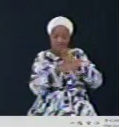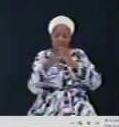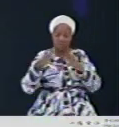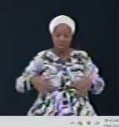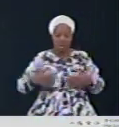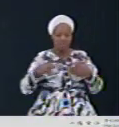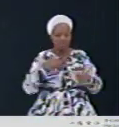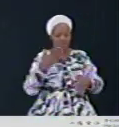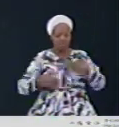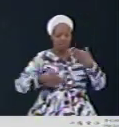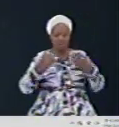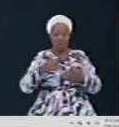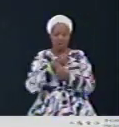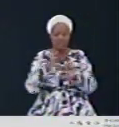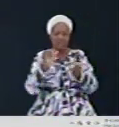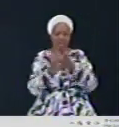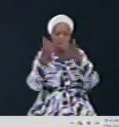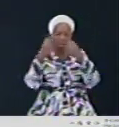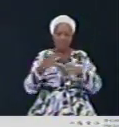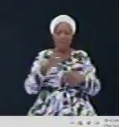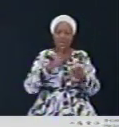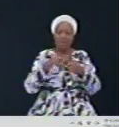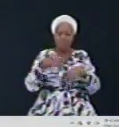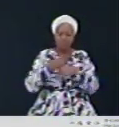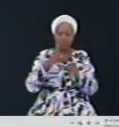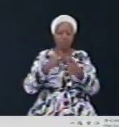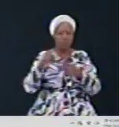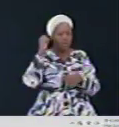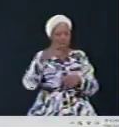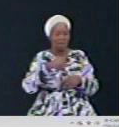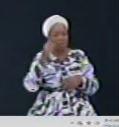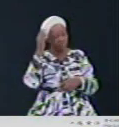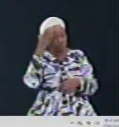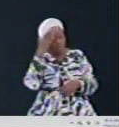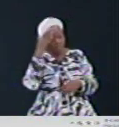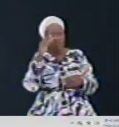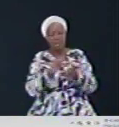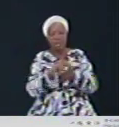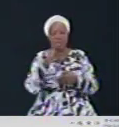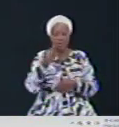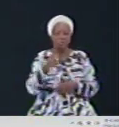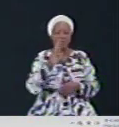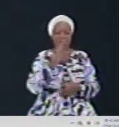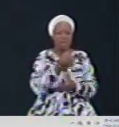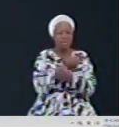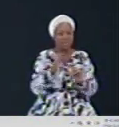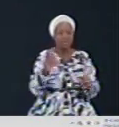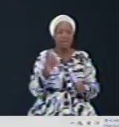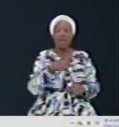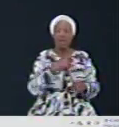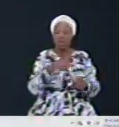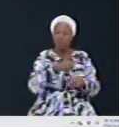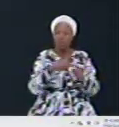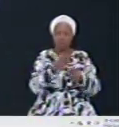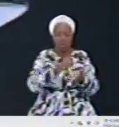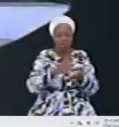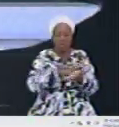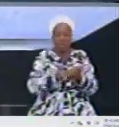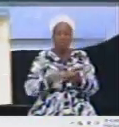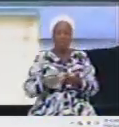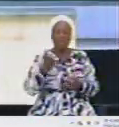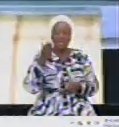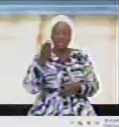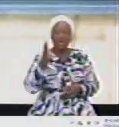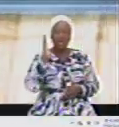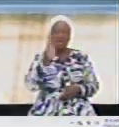of salvation that comes and makes you to understand, makes you to know you are saved. When you are sanctified, there'll be